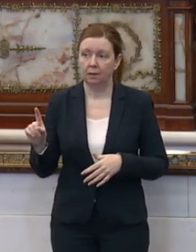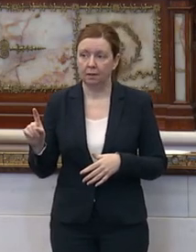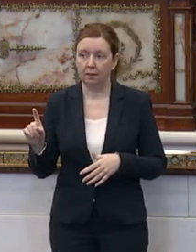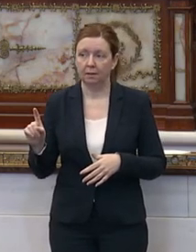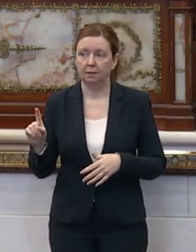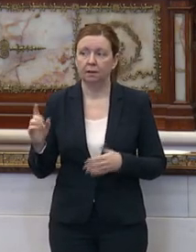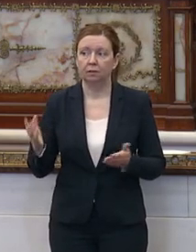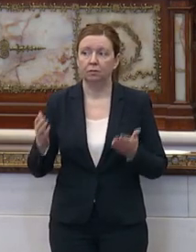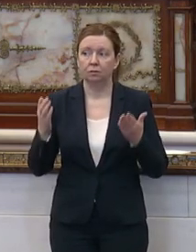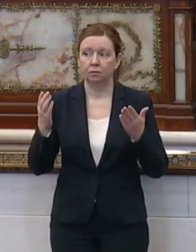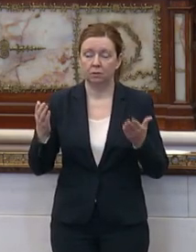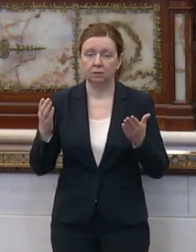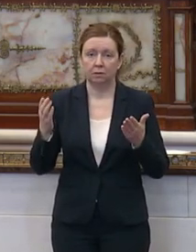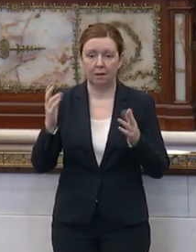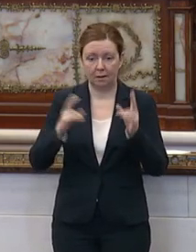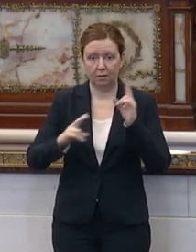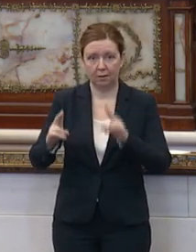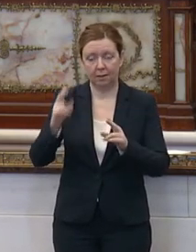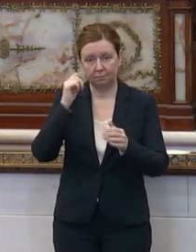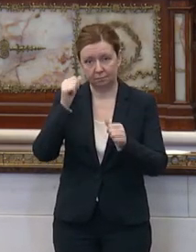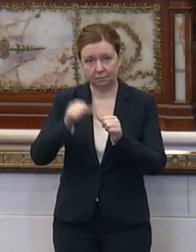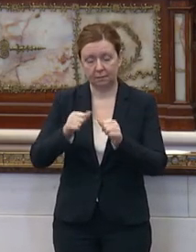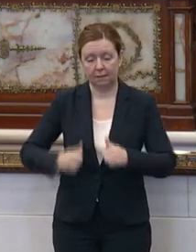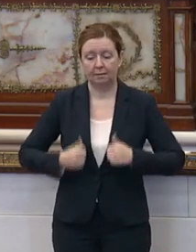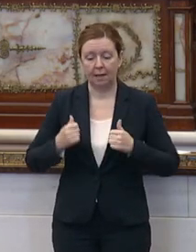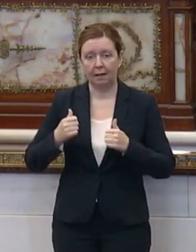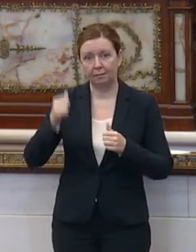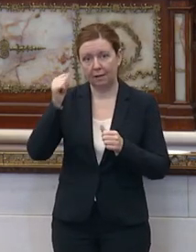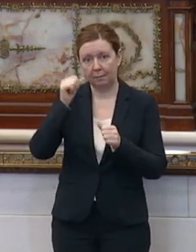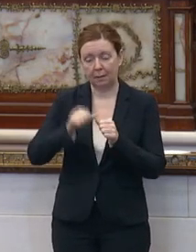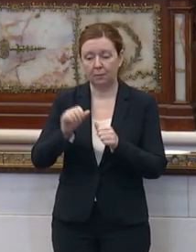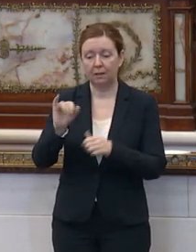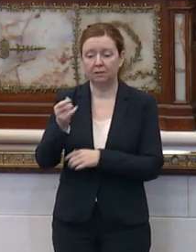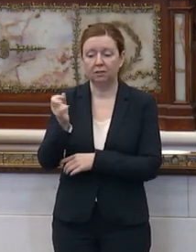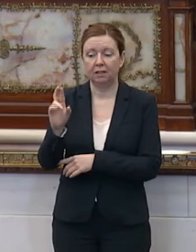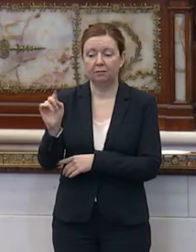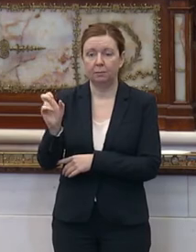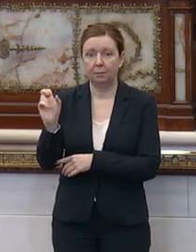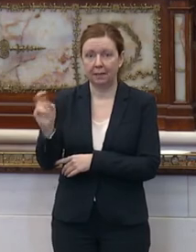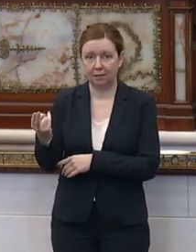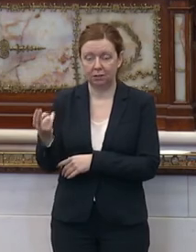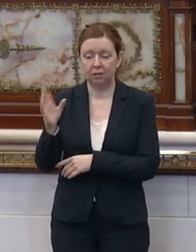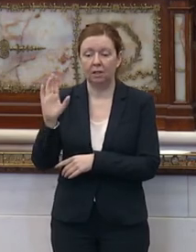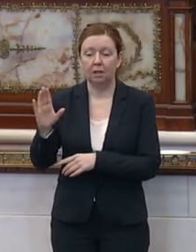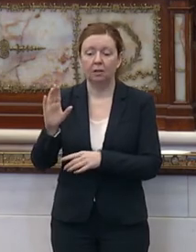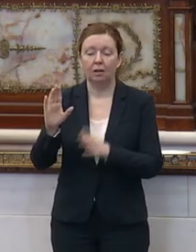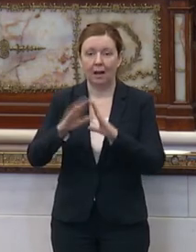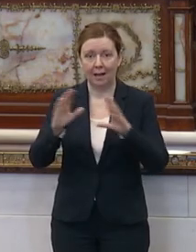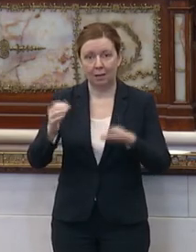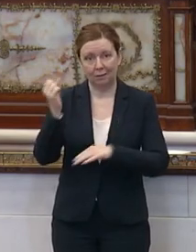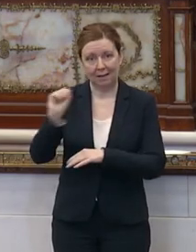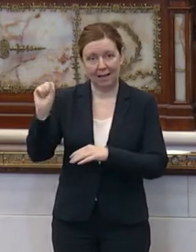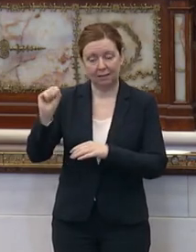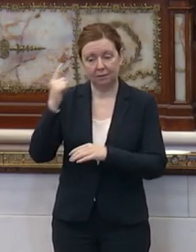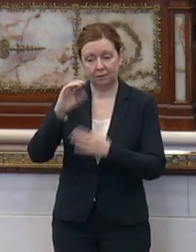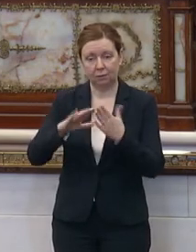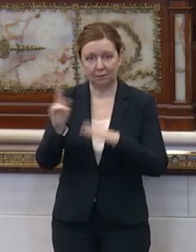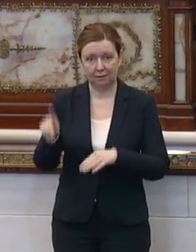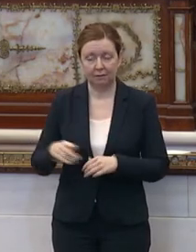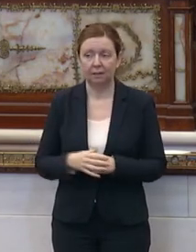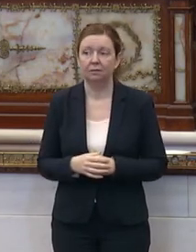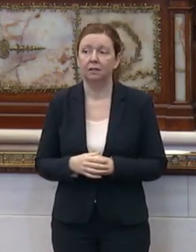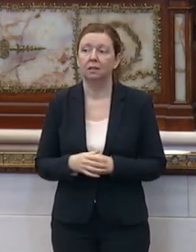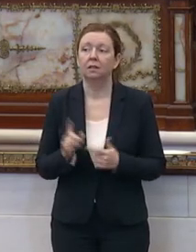220201, entitled a resolution honoring and commemorating the life and memory of Jennifer Benich and the impact of her housing activism on the City of